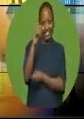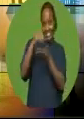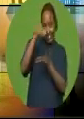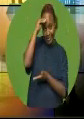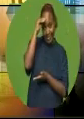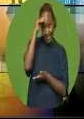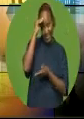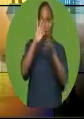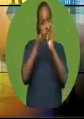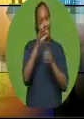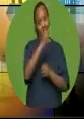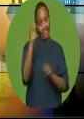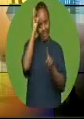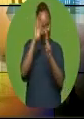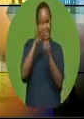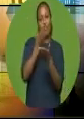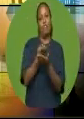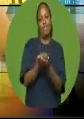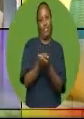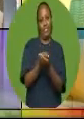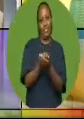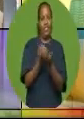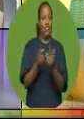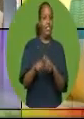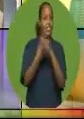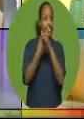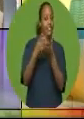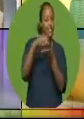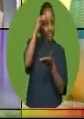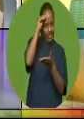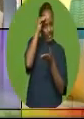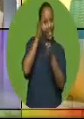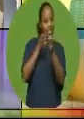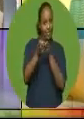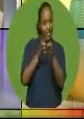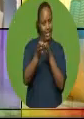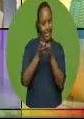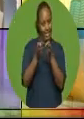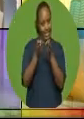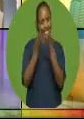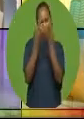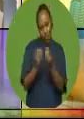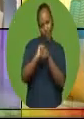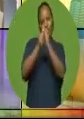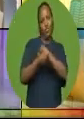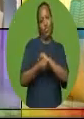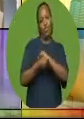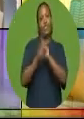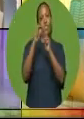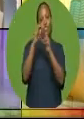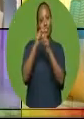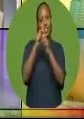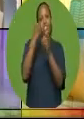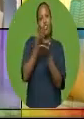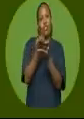lesson on the meaning and scope of economics. Let me start the lesson by explaining the evolution of the